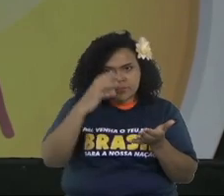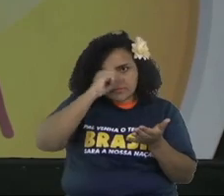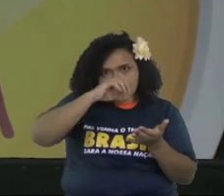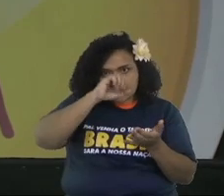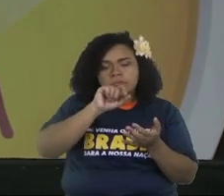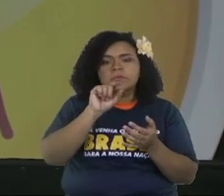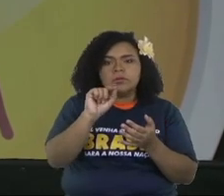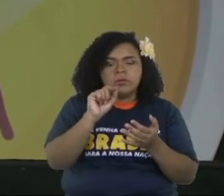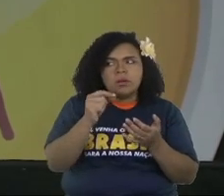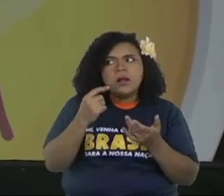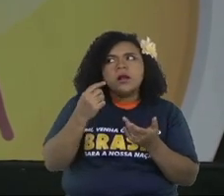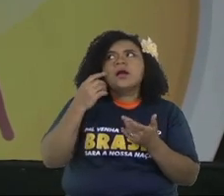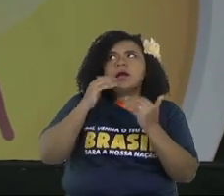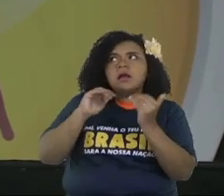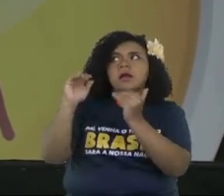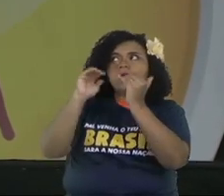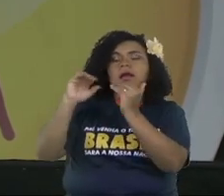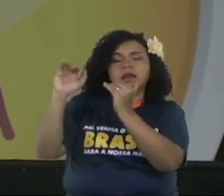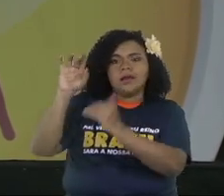and